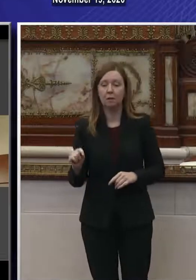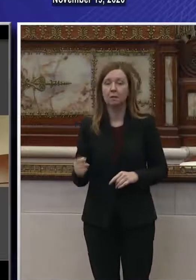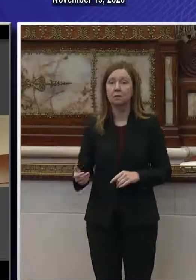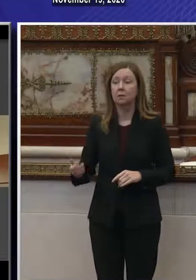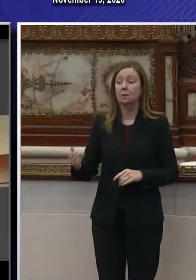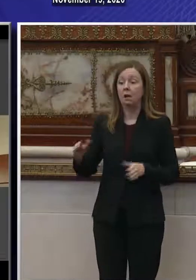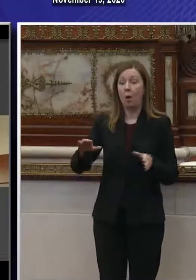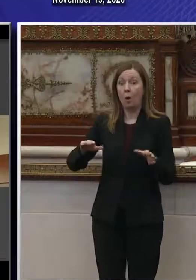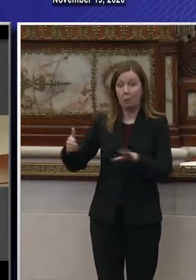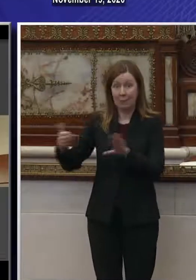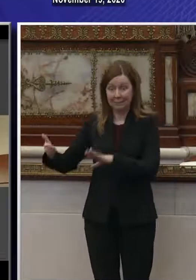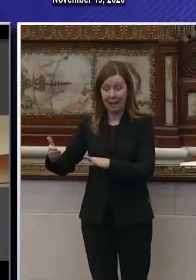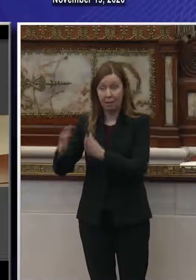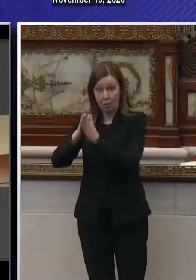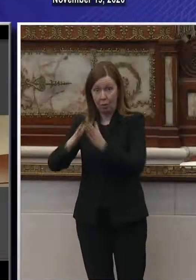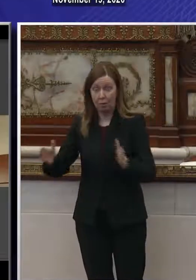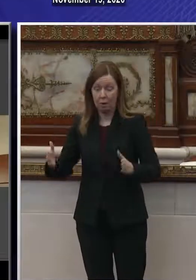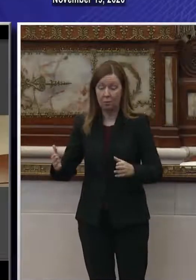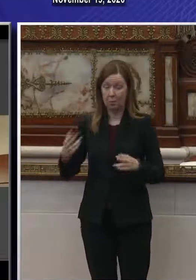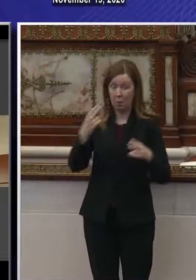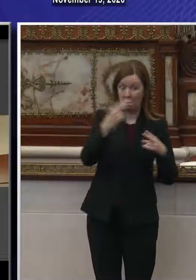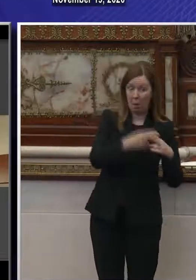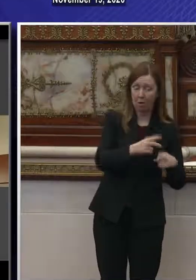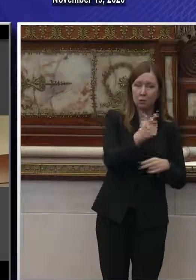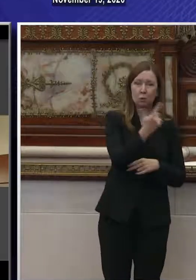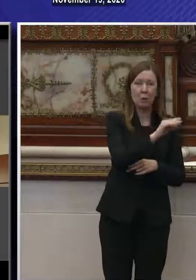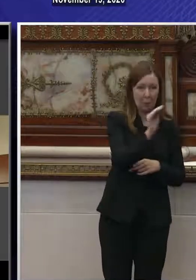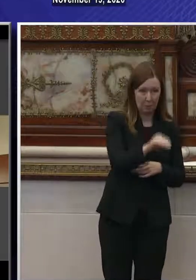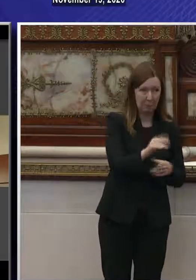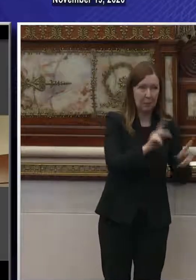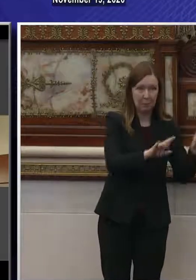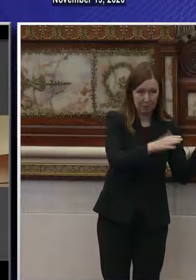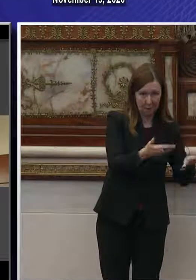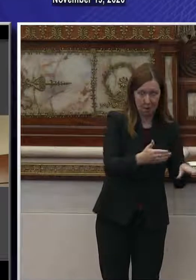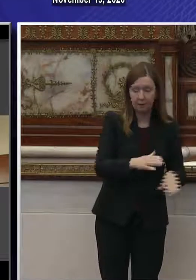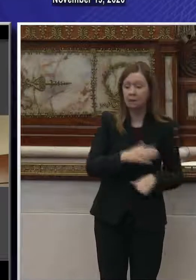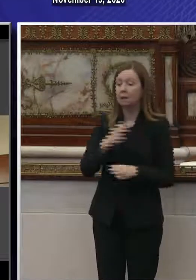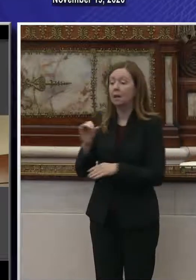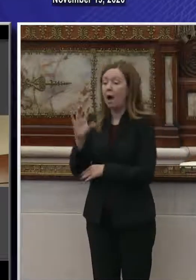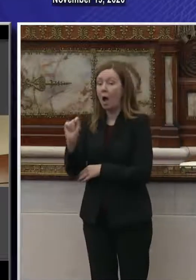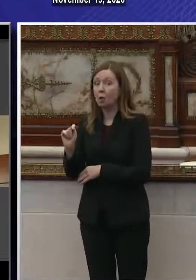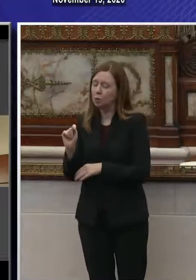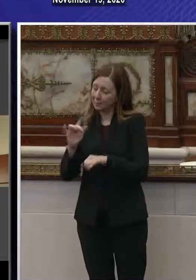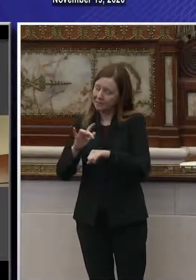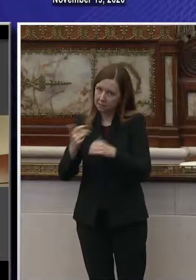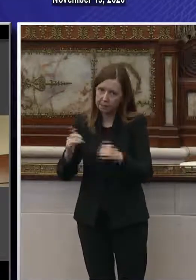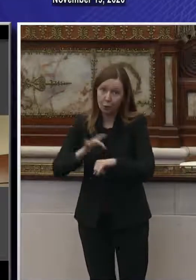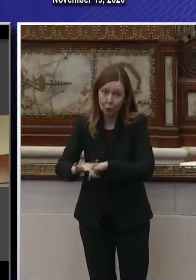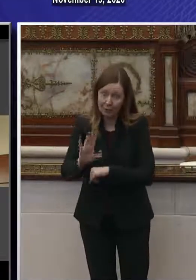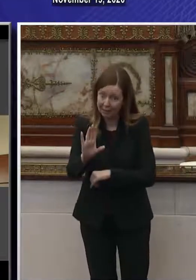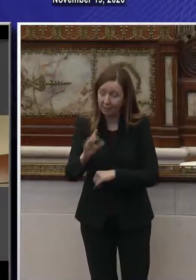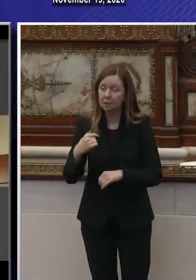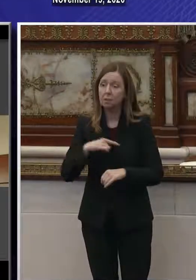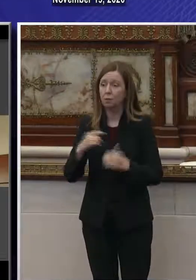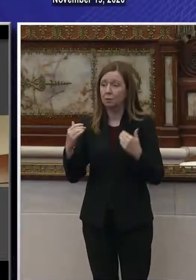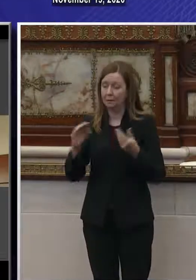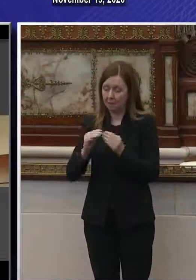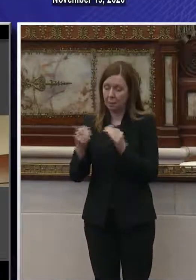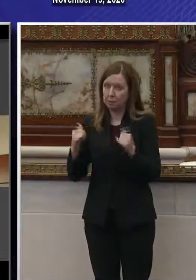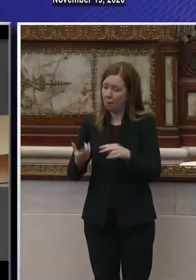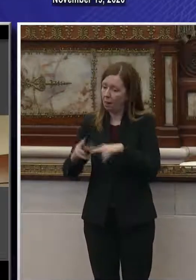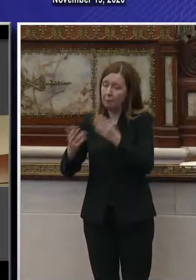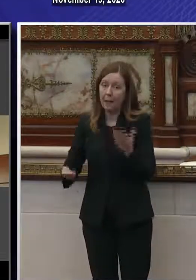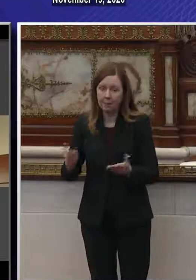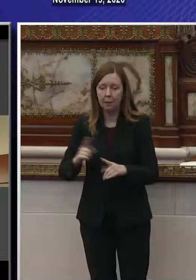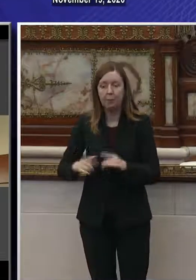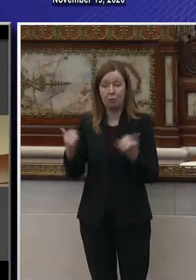overall for hospitalized patients in March was 21%. In October, though it's early still, we still have the number still may go